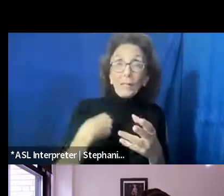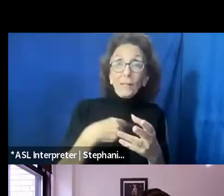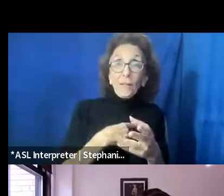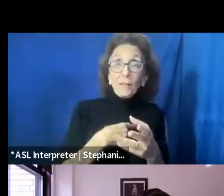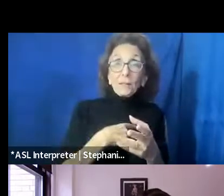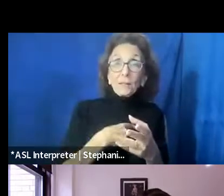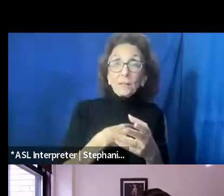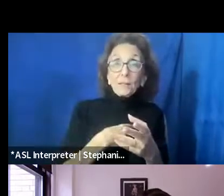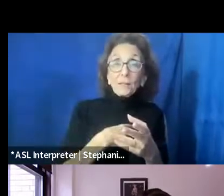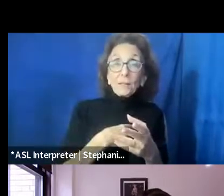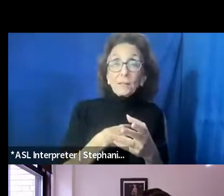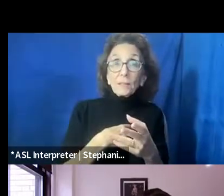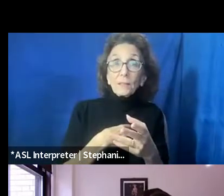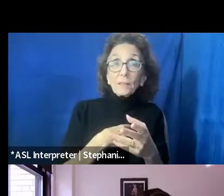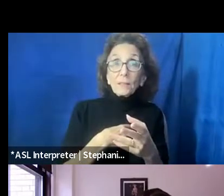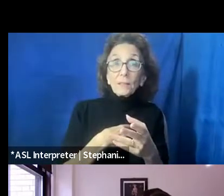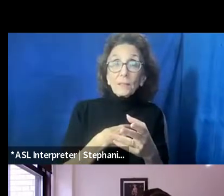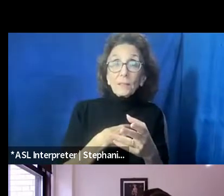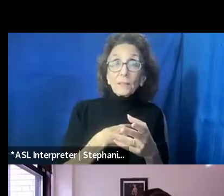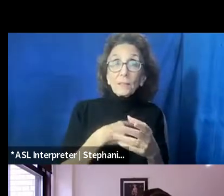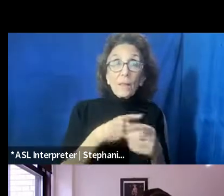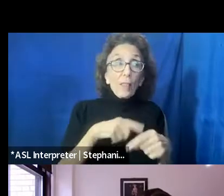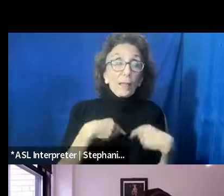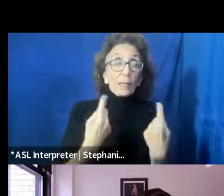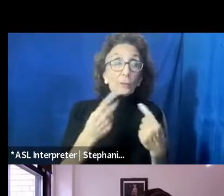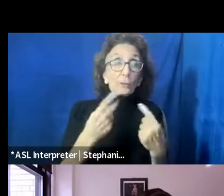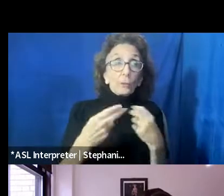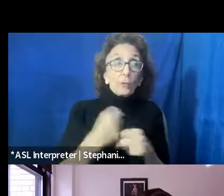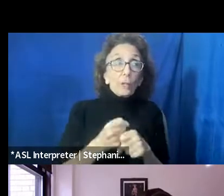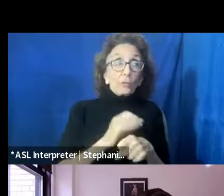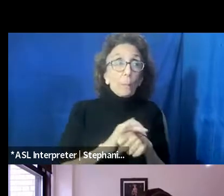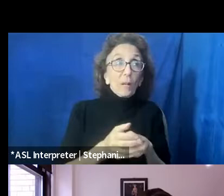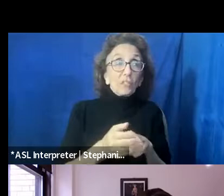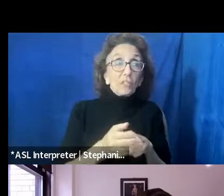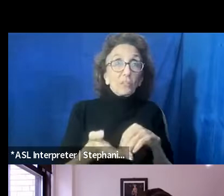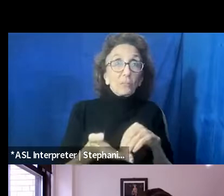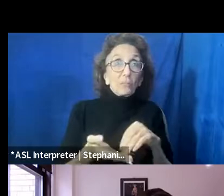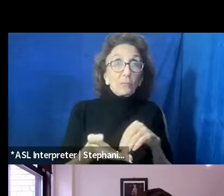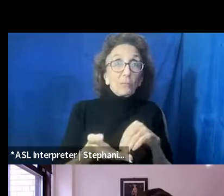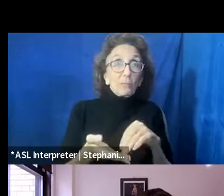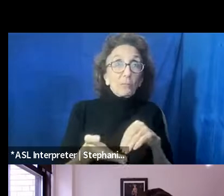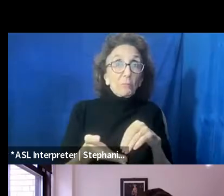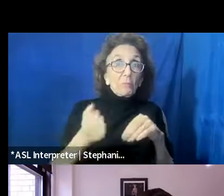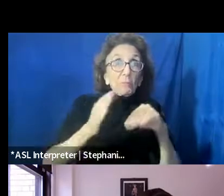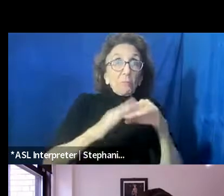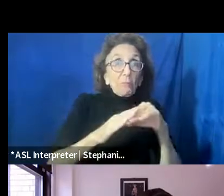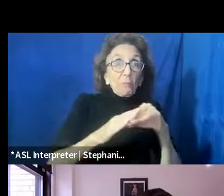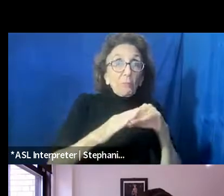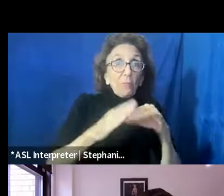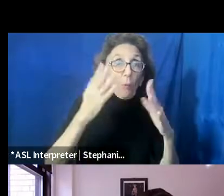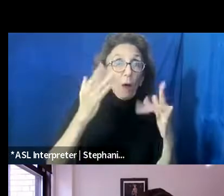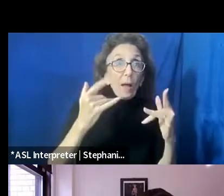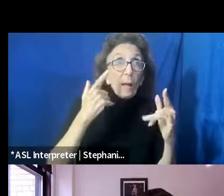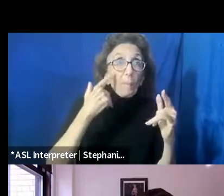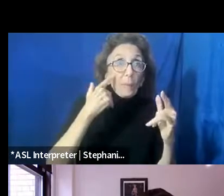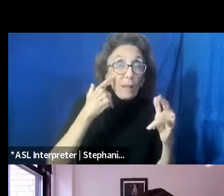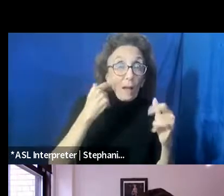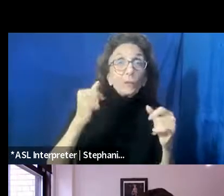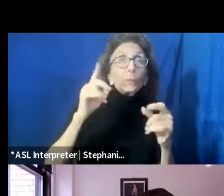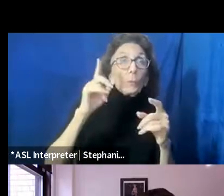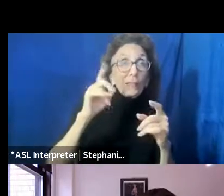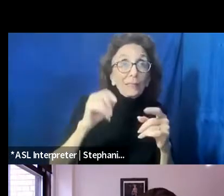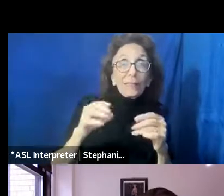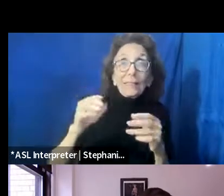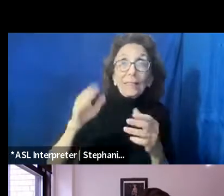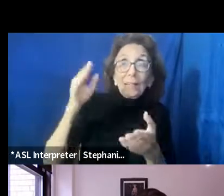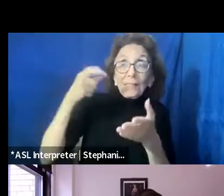grown our budgets in the last 2 years due to decreased expenses and increased relief monies,